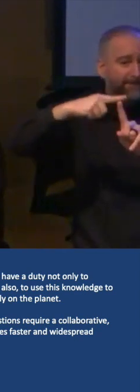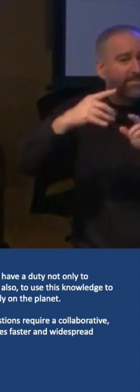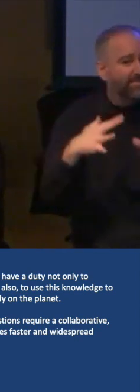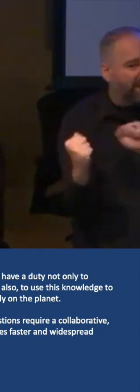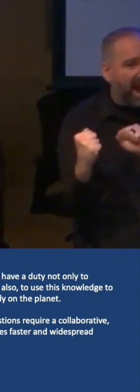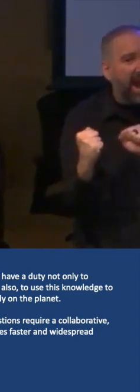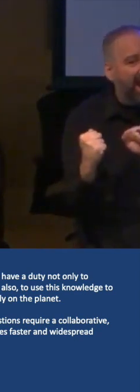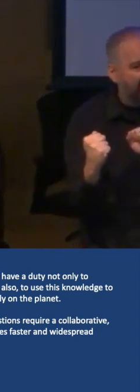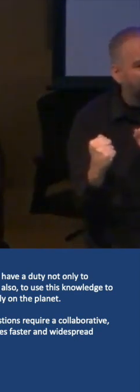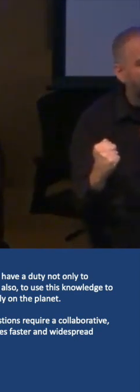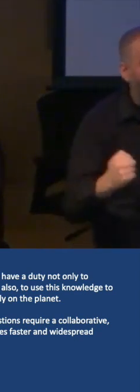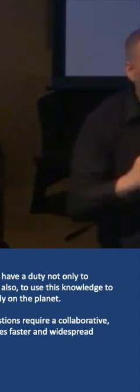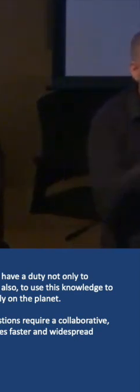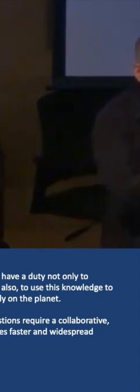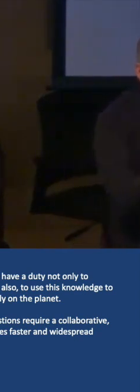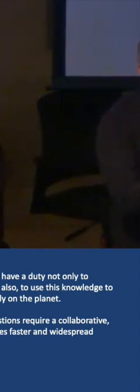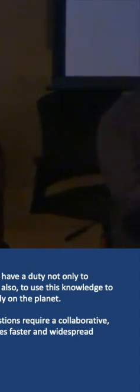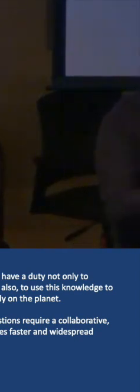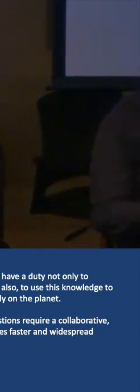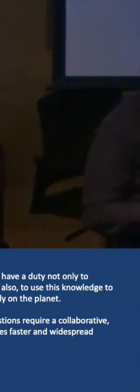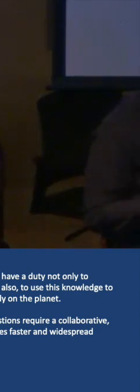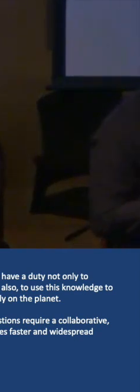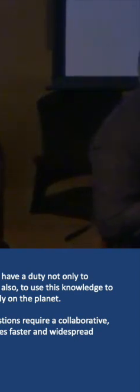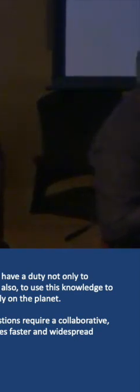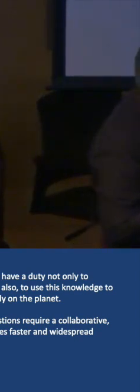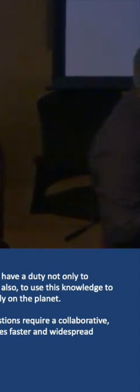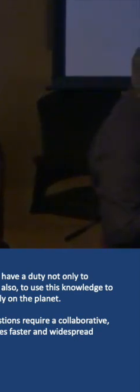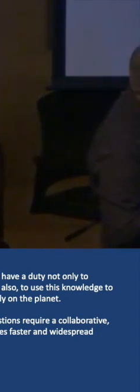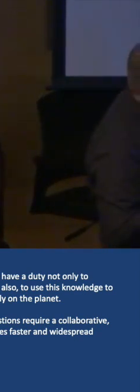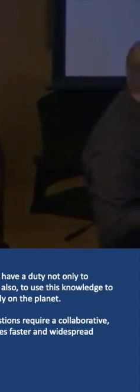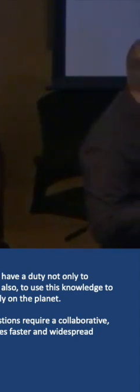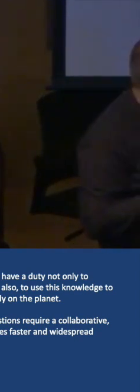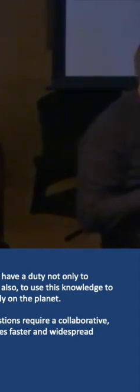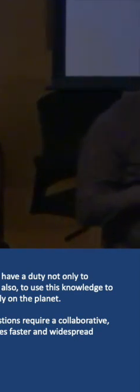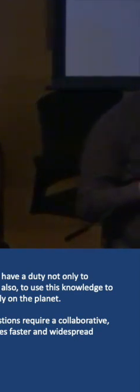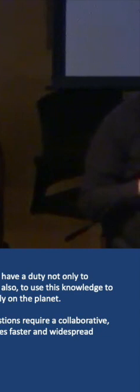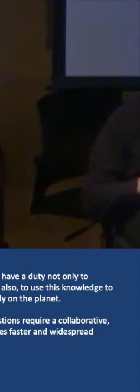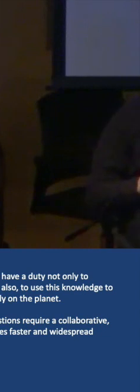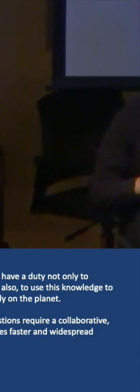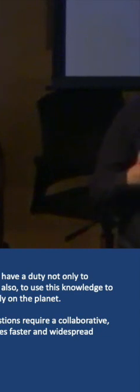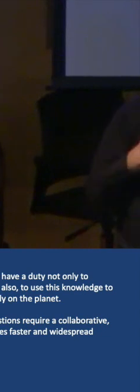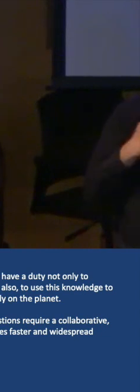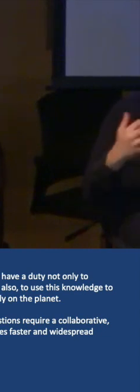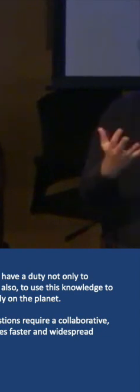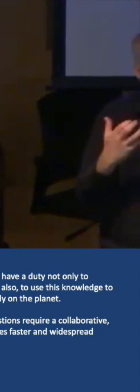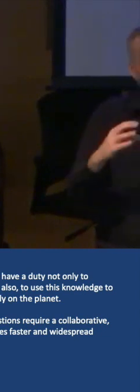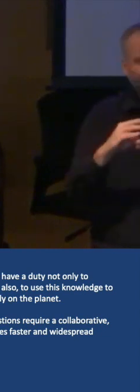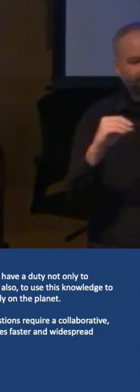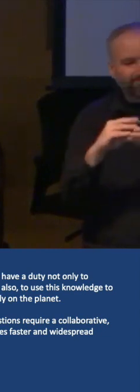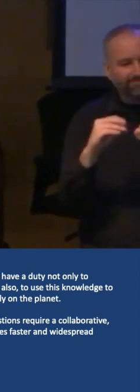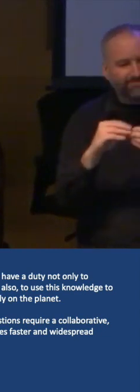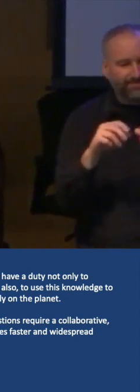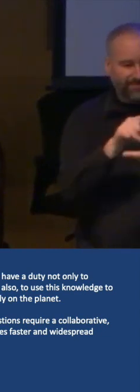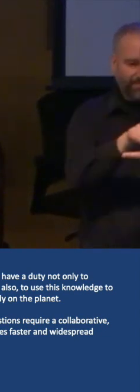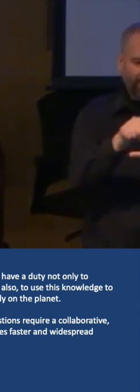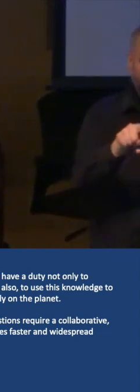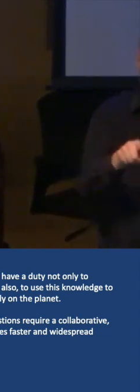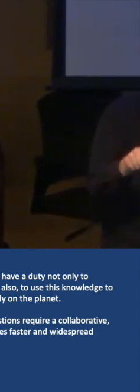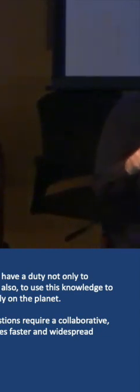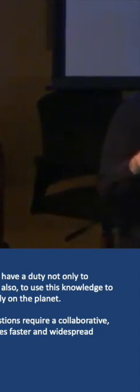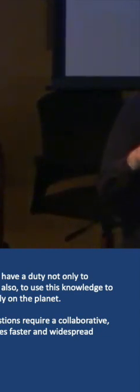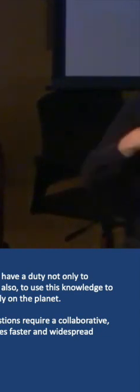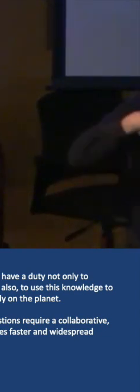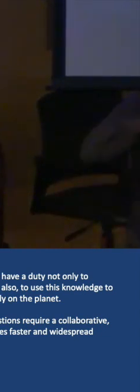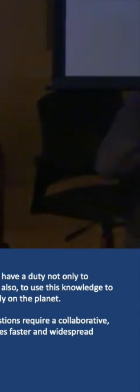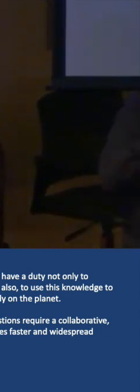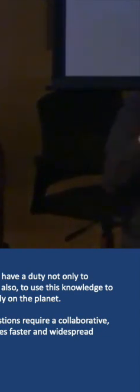So I wanted to convey three things. The first one is that as natural scientists, we're really excited about discovering how things